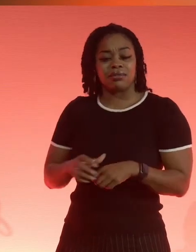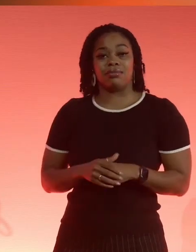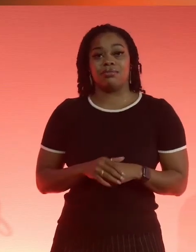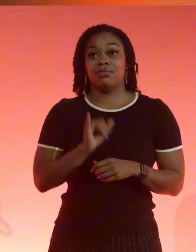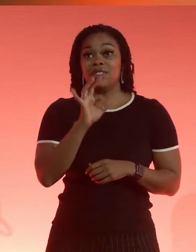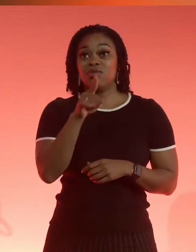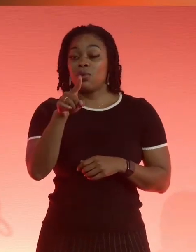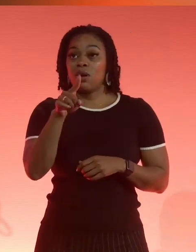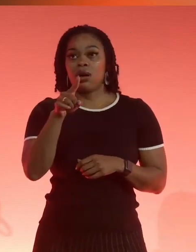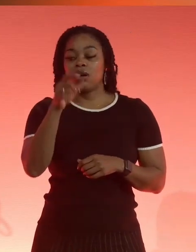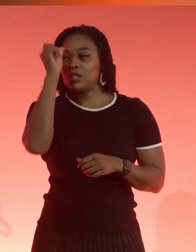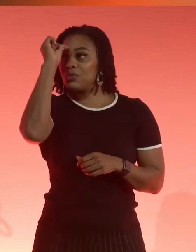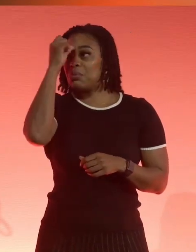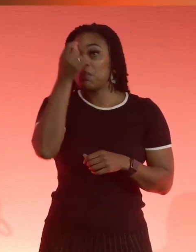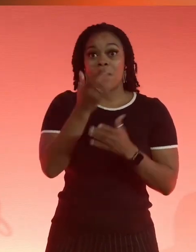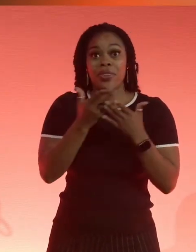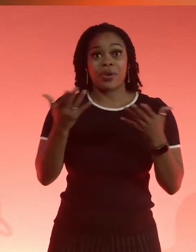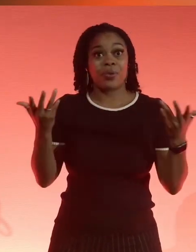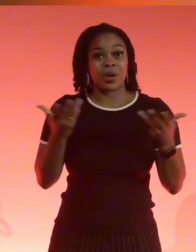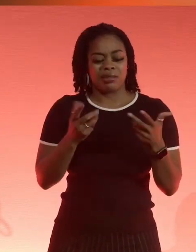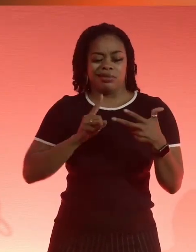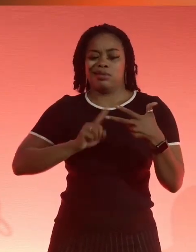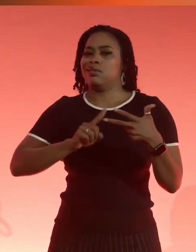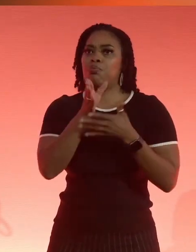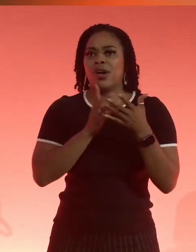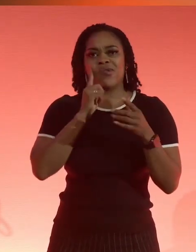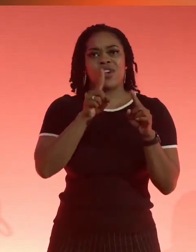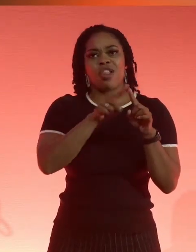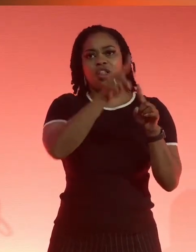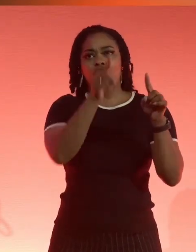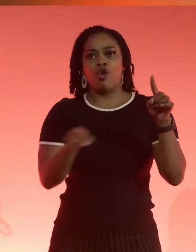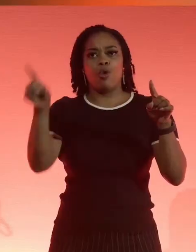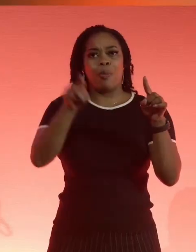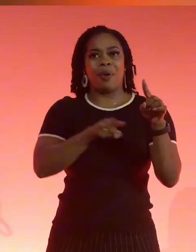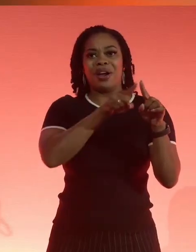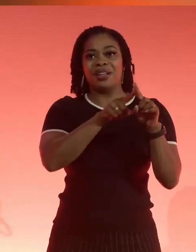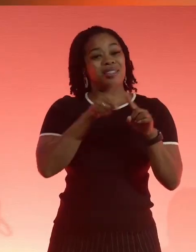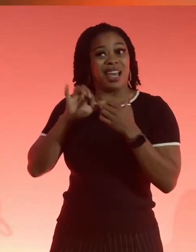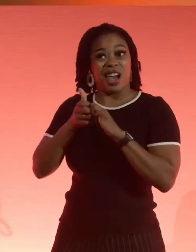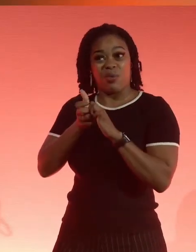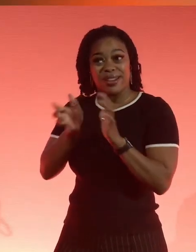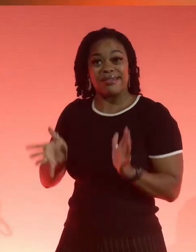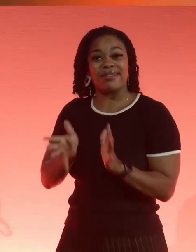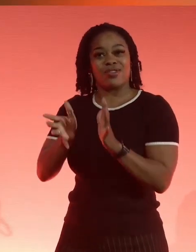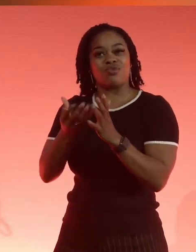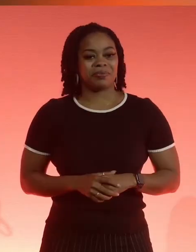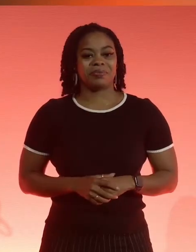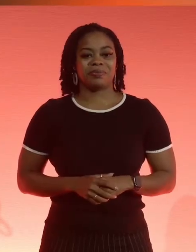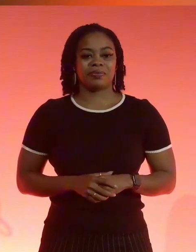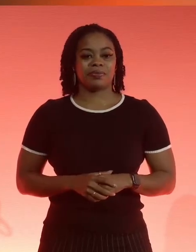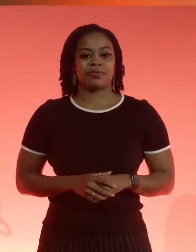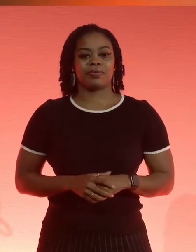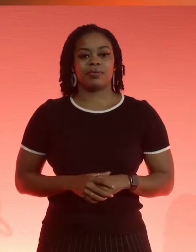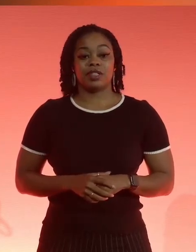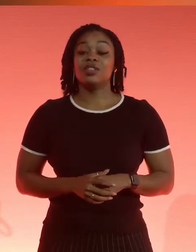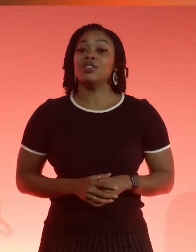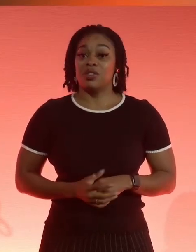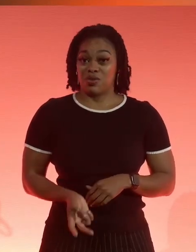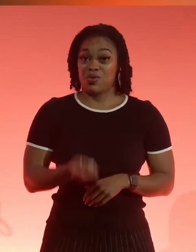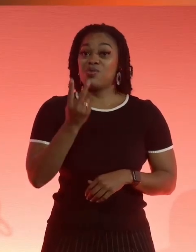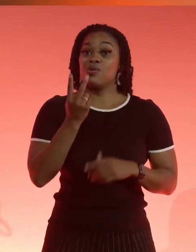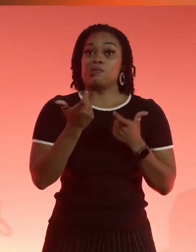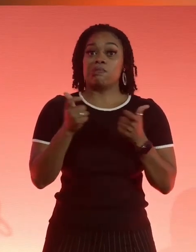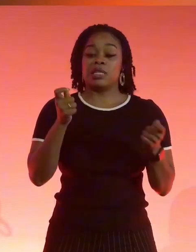this entire keynote, it should be this part of the loop, because this is how you drive growth in the AI era. 2 big shifts have